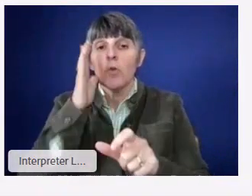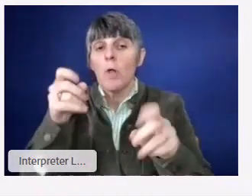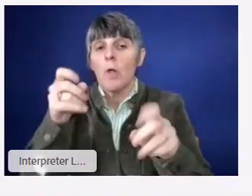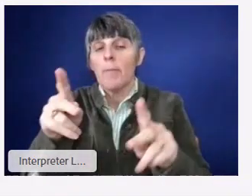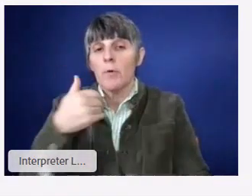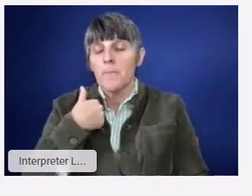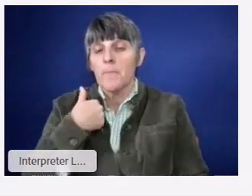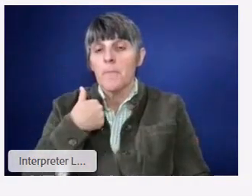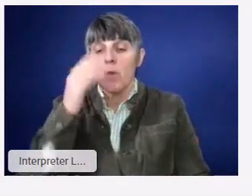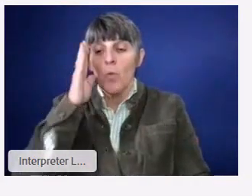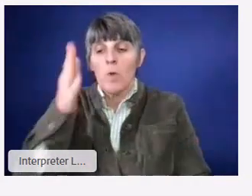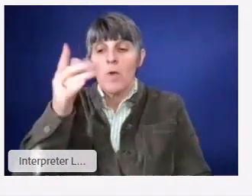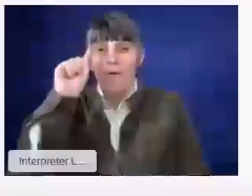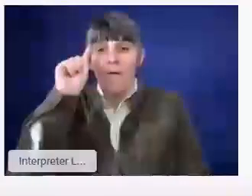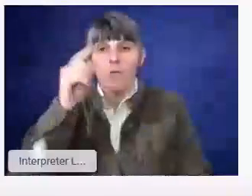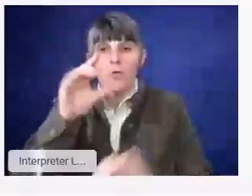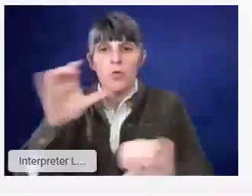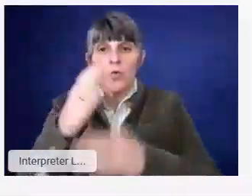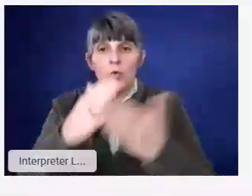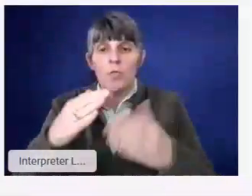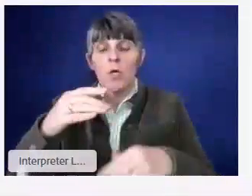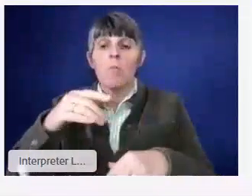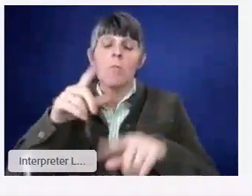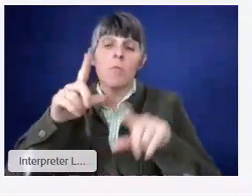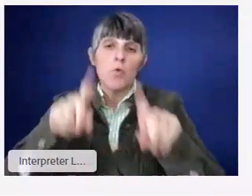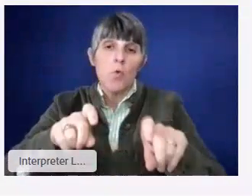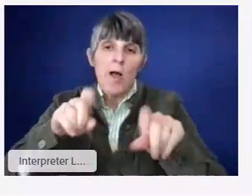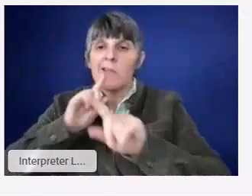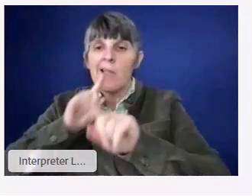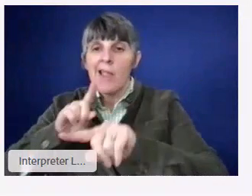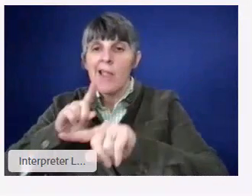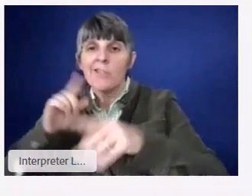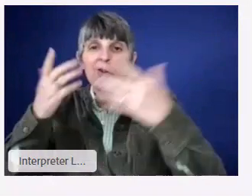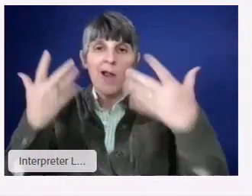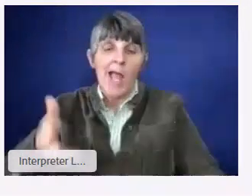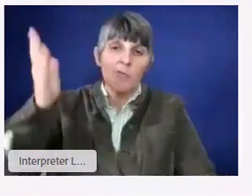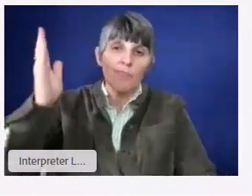to do some Q&A once the presentation portion is over.